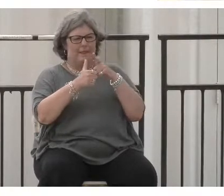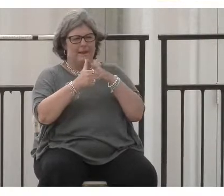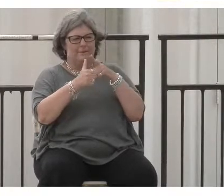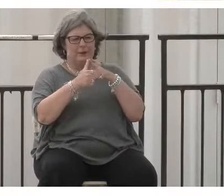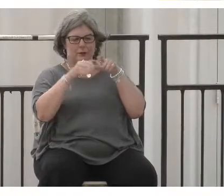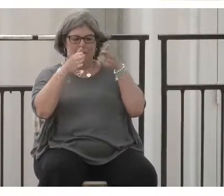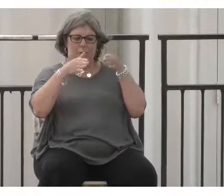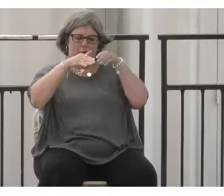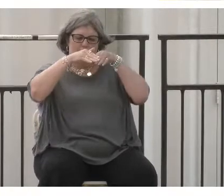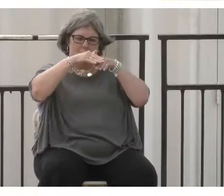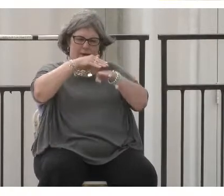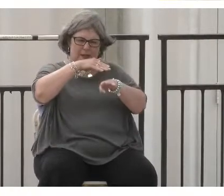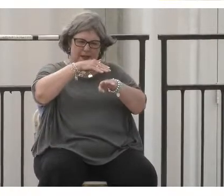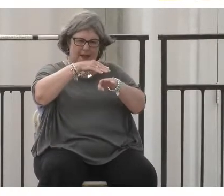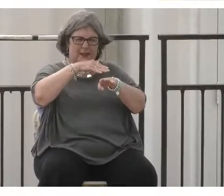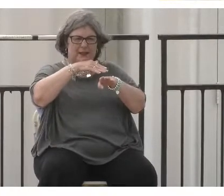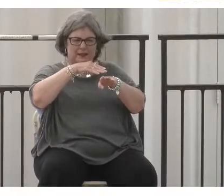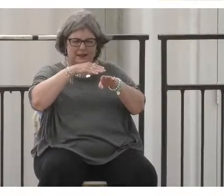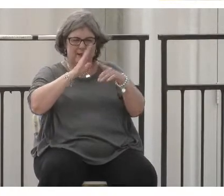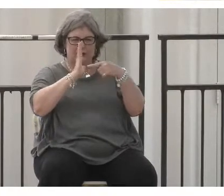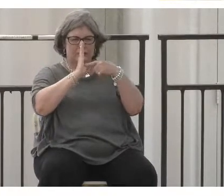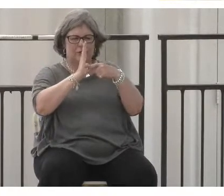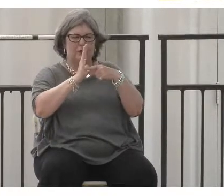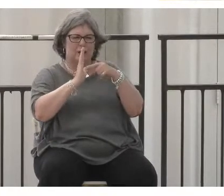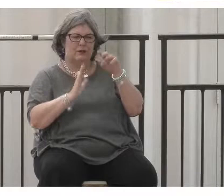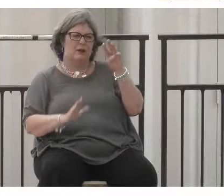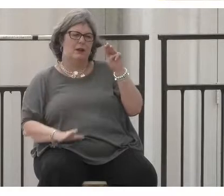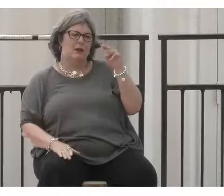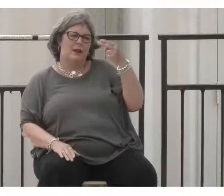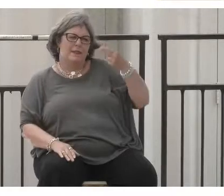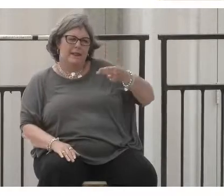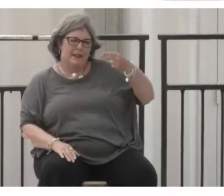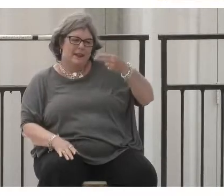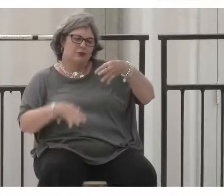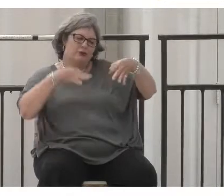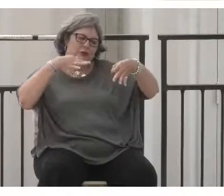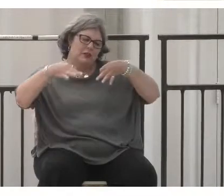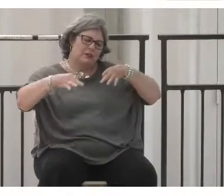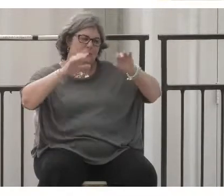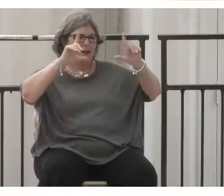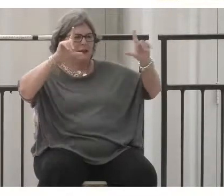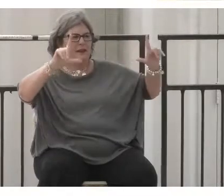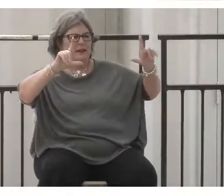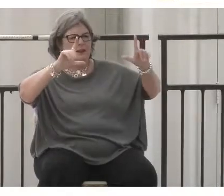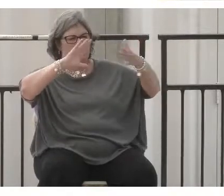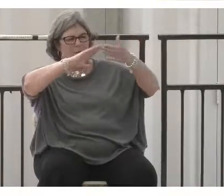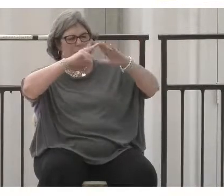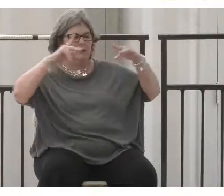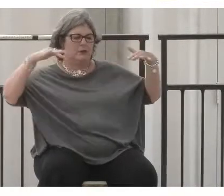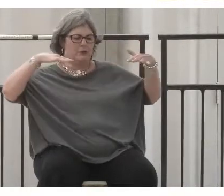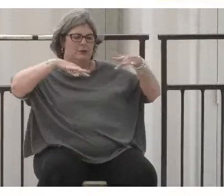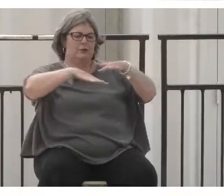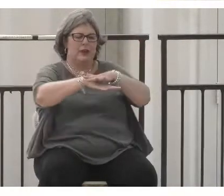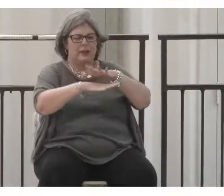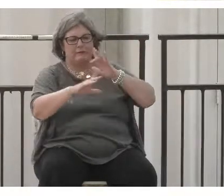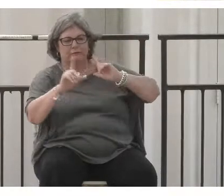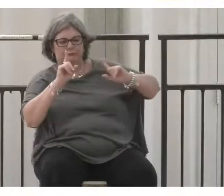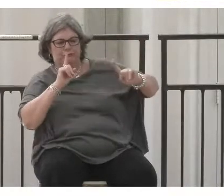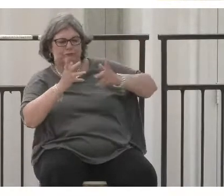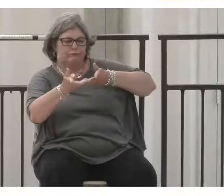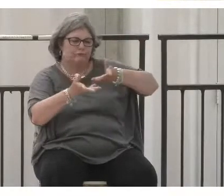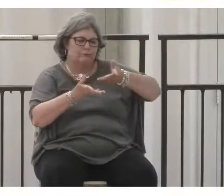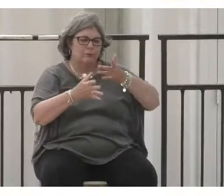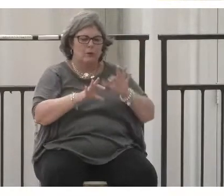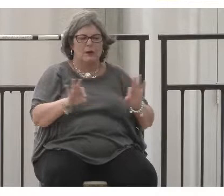enters, is on the modulus. So the modulus, the history of that structure, how it brought communities together for conversations about